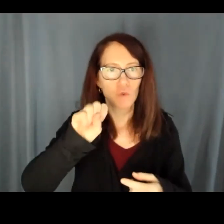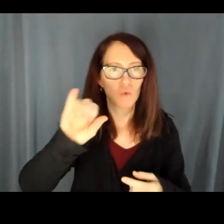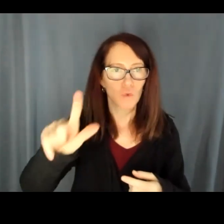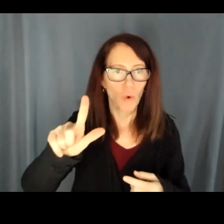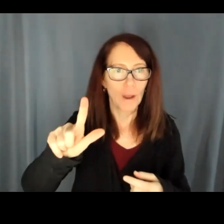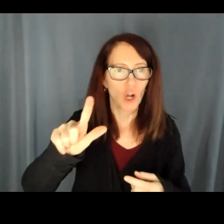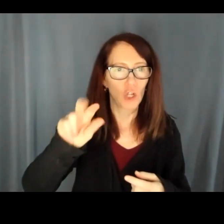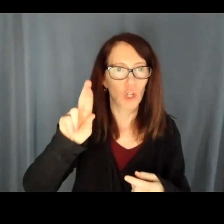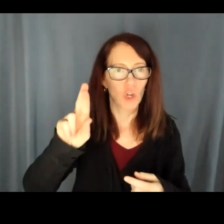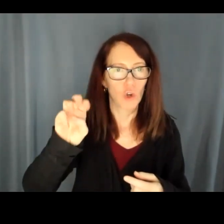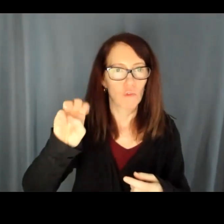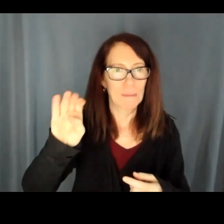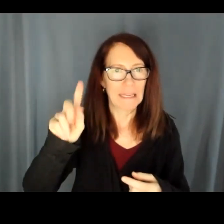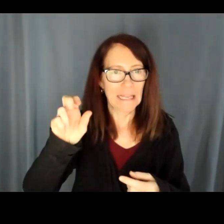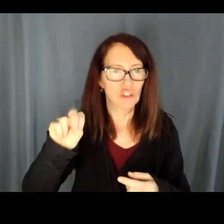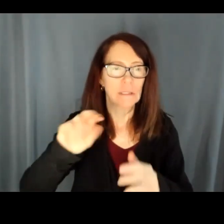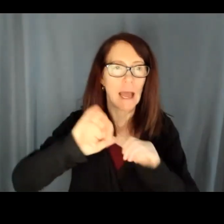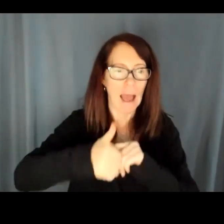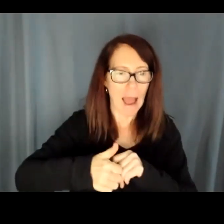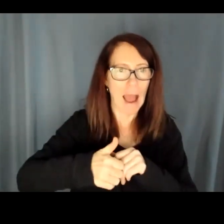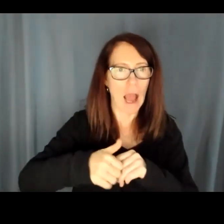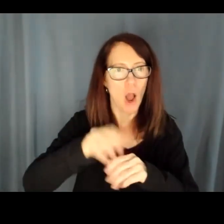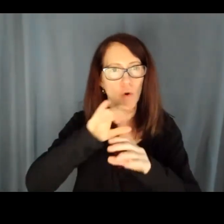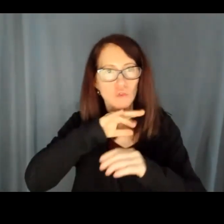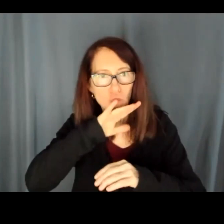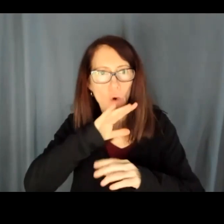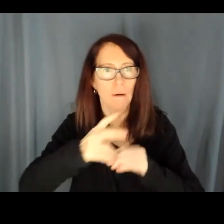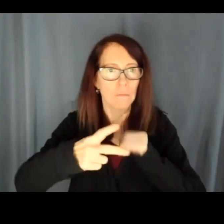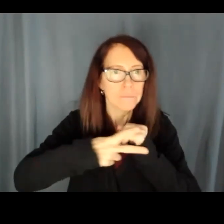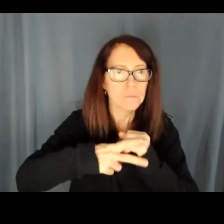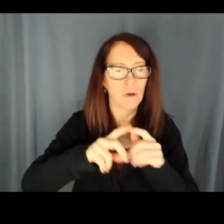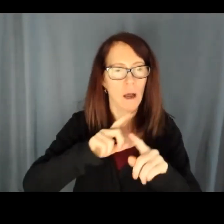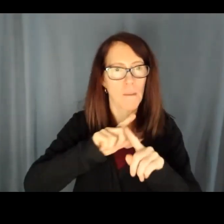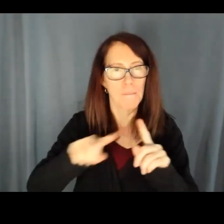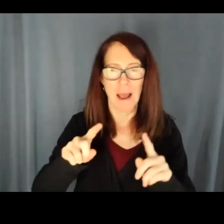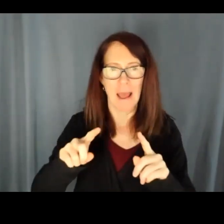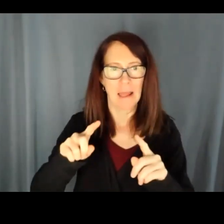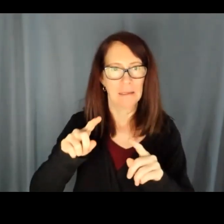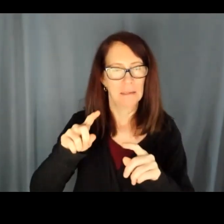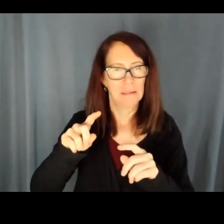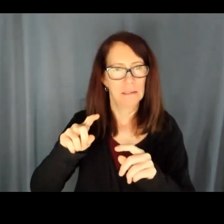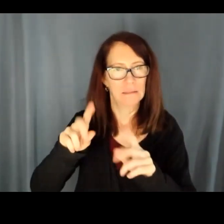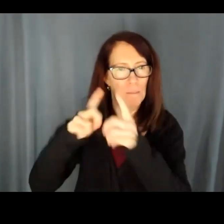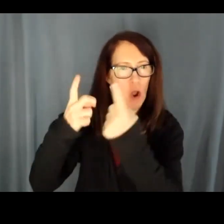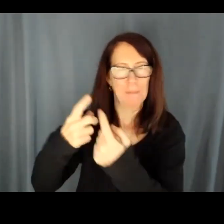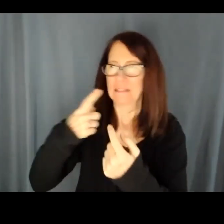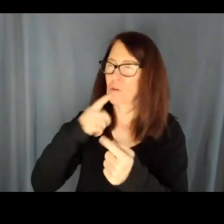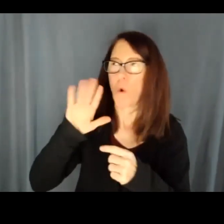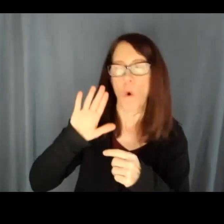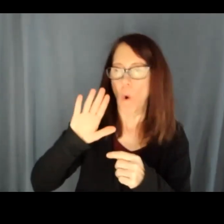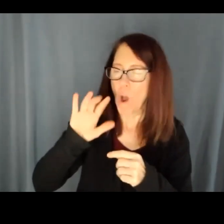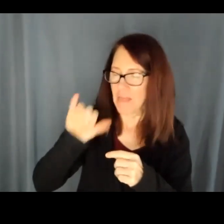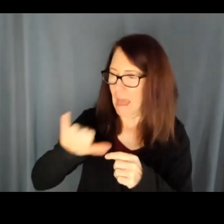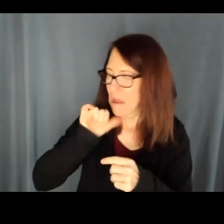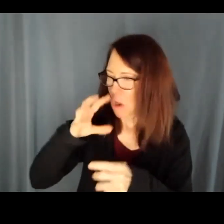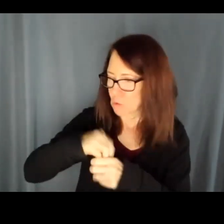and in which we made a very reasonable request and we're told, oh, well, that might be beyond our budget. If you're willing to wait a few more